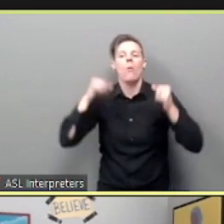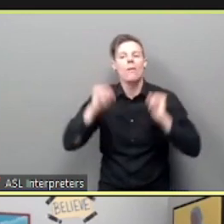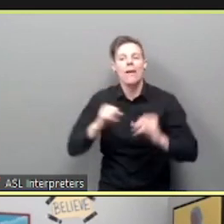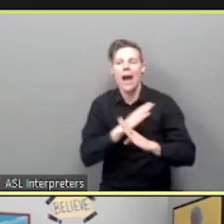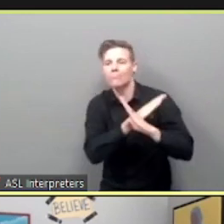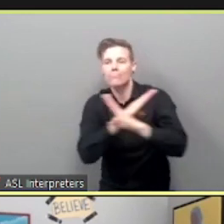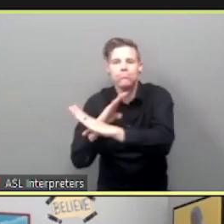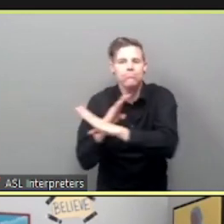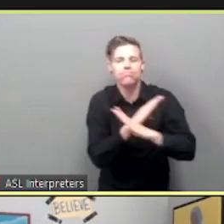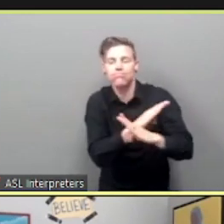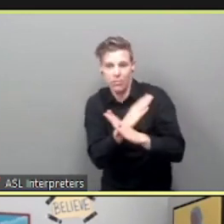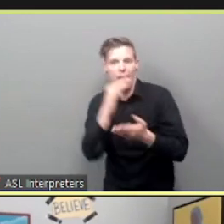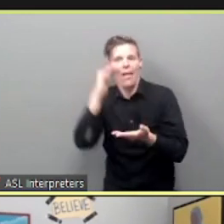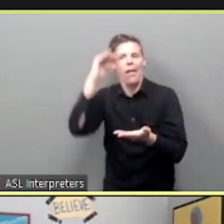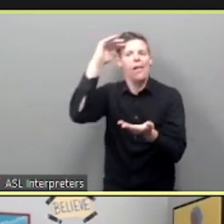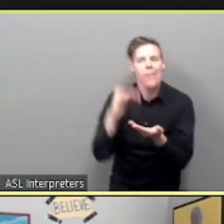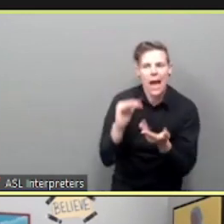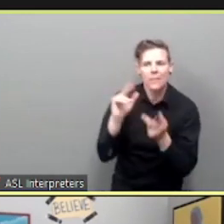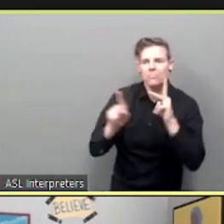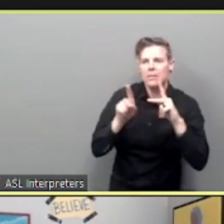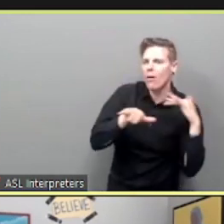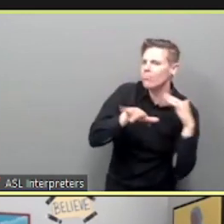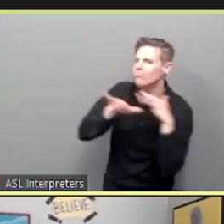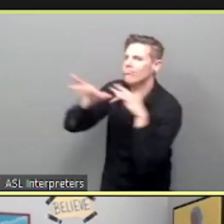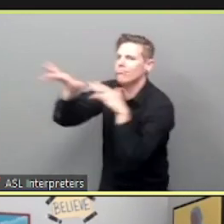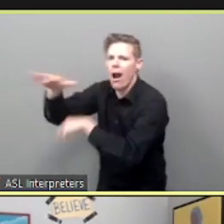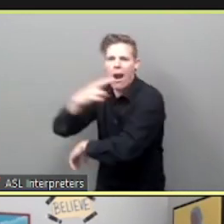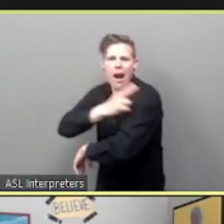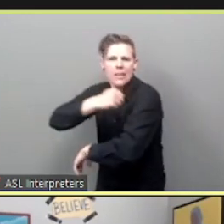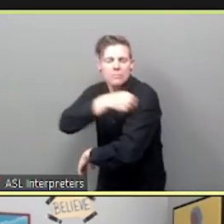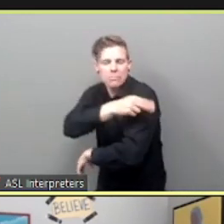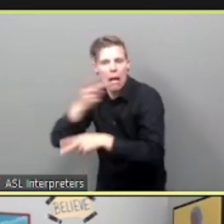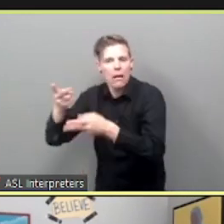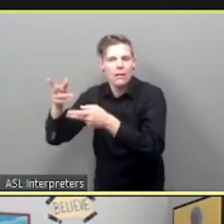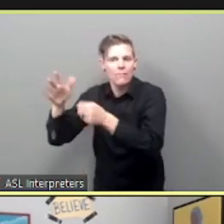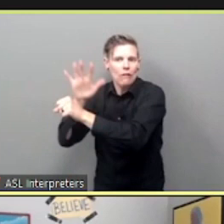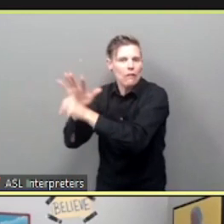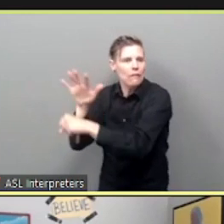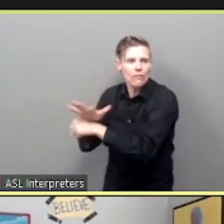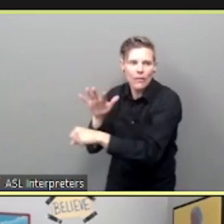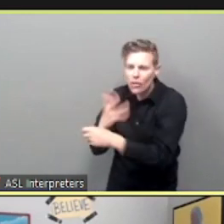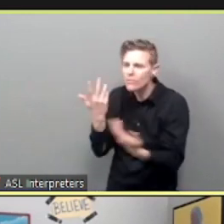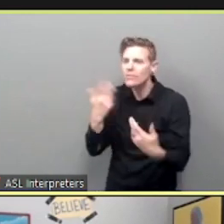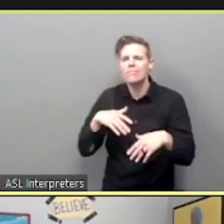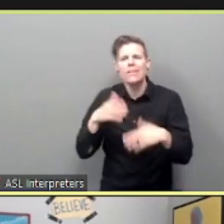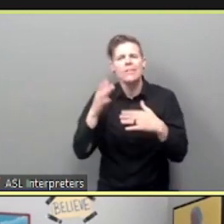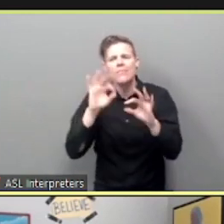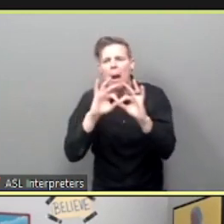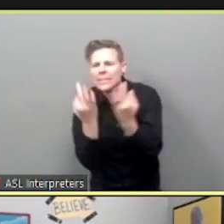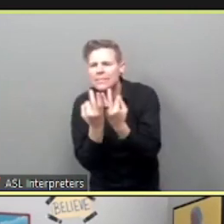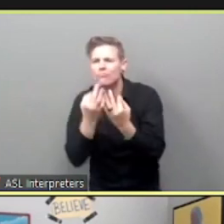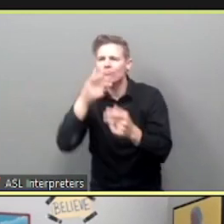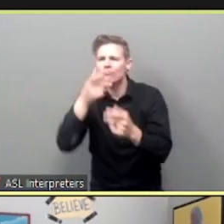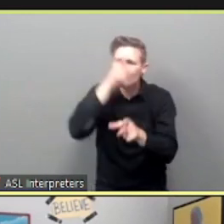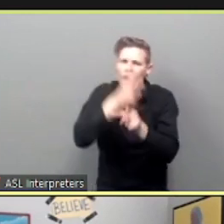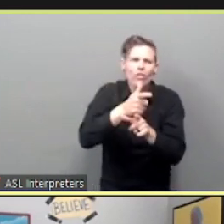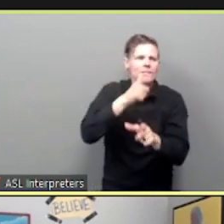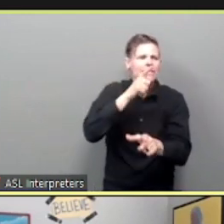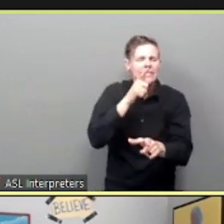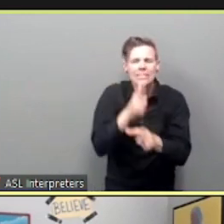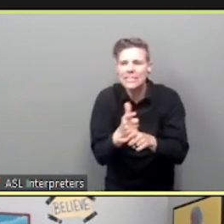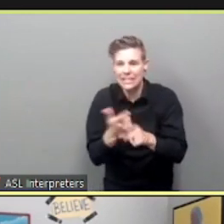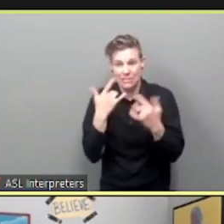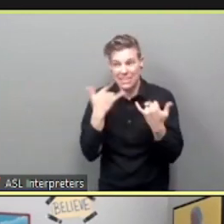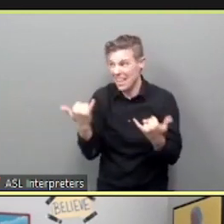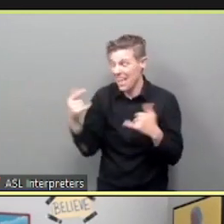lose any more family members, sisters, brothers, daughters, sons to COVID. Next slide.